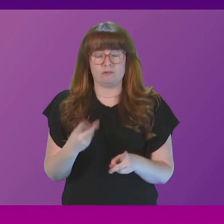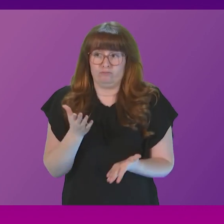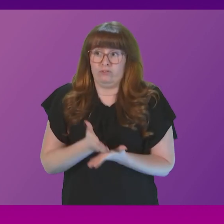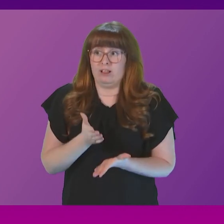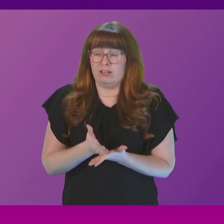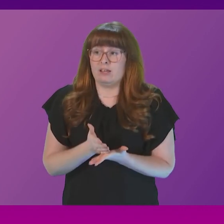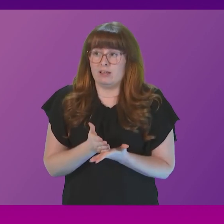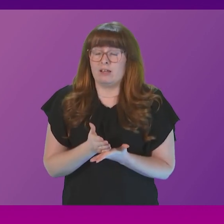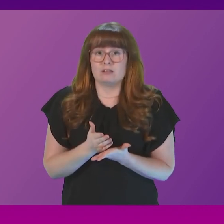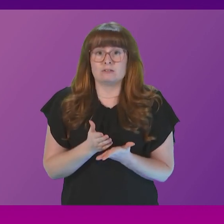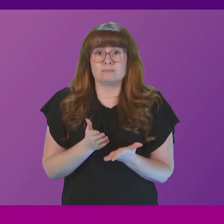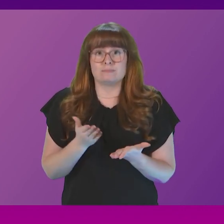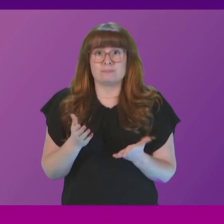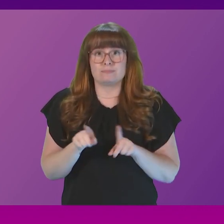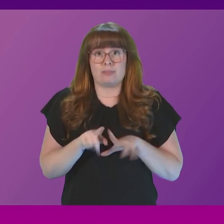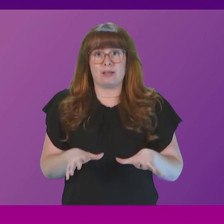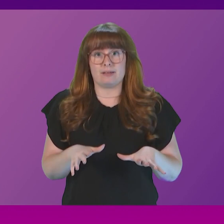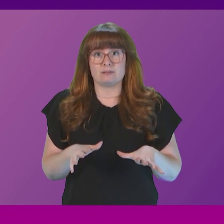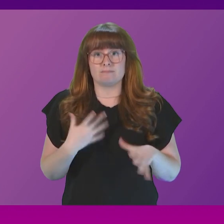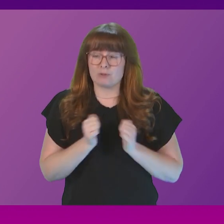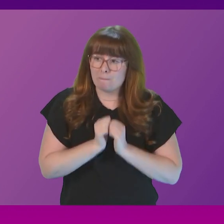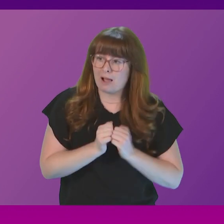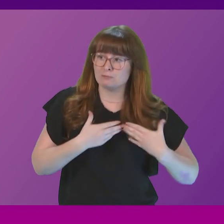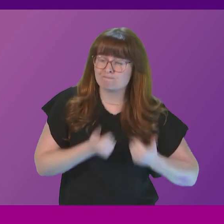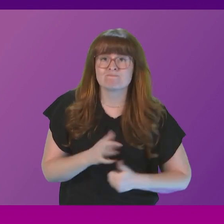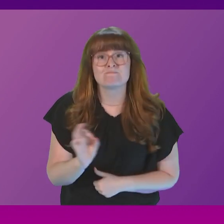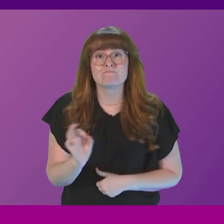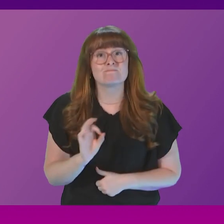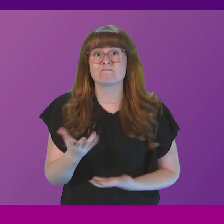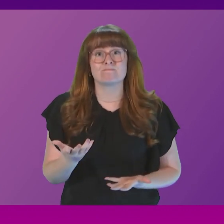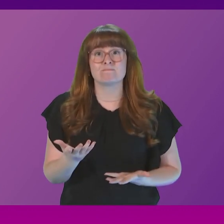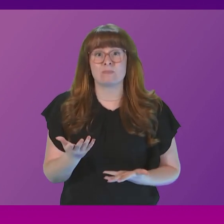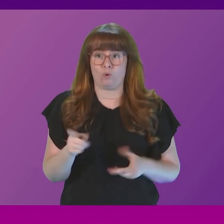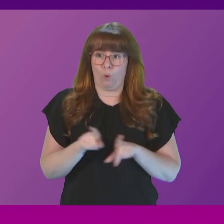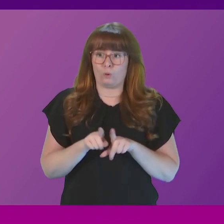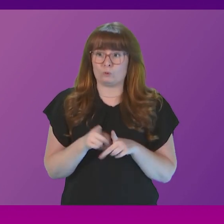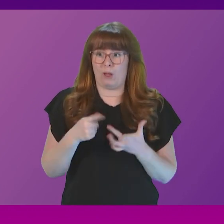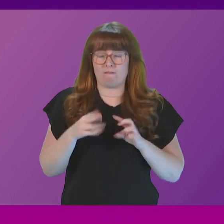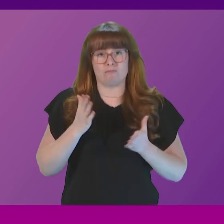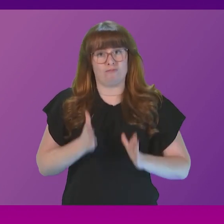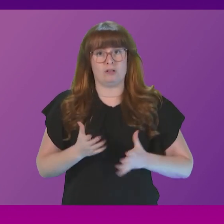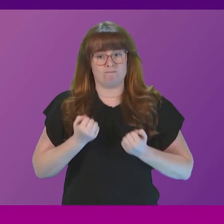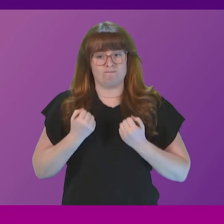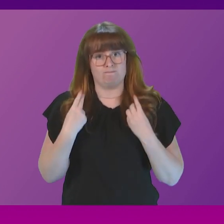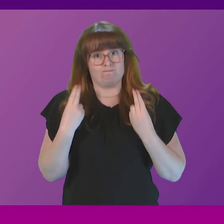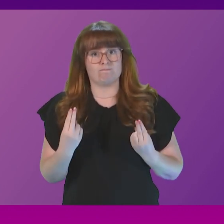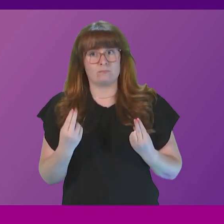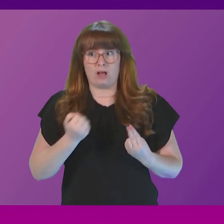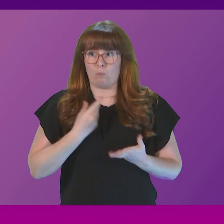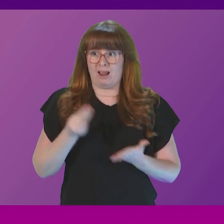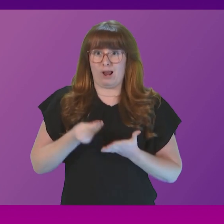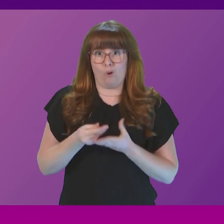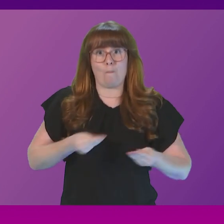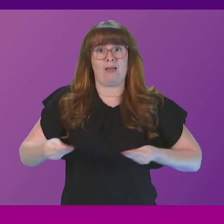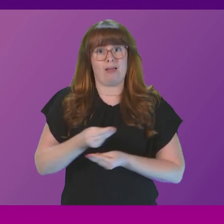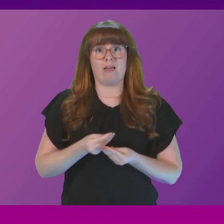is through the prism of compassion. But also, if I was to be even more kind of hard-nosed about it, actually, what's in our economic interest in relation